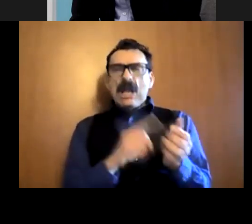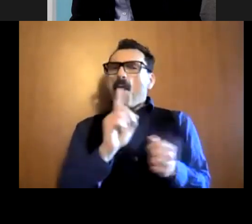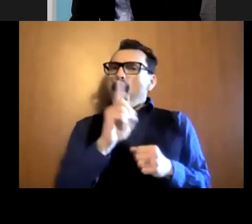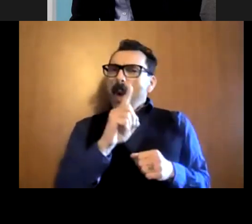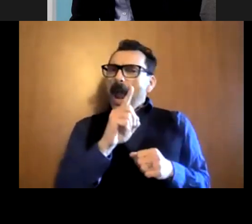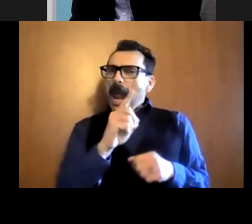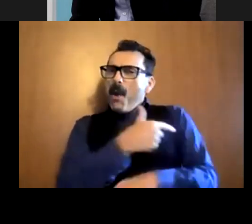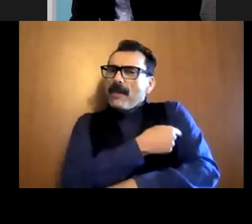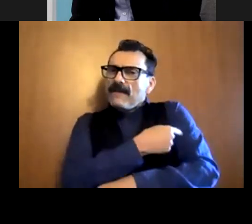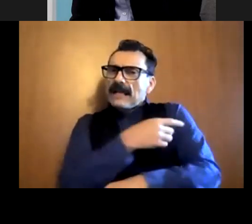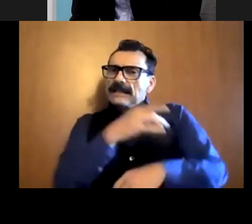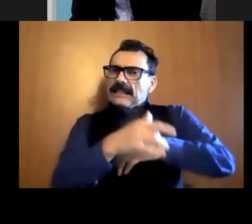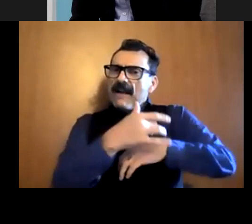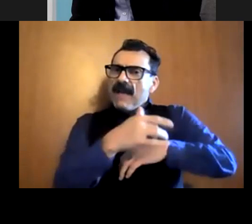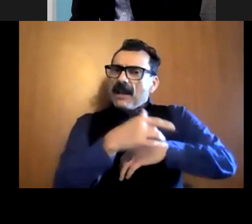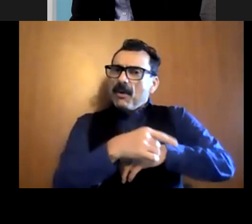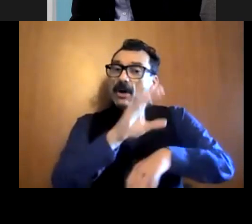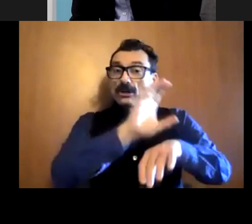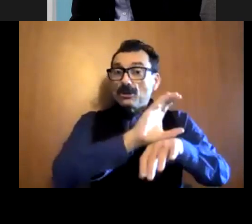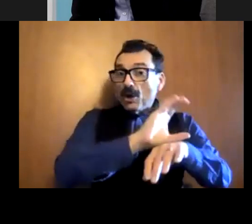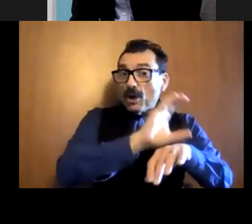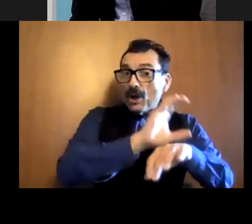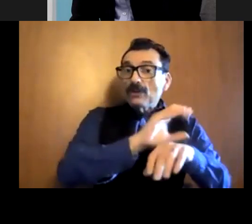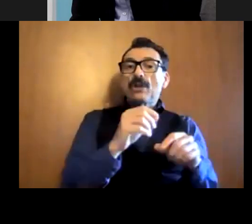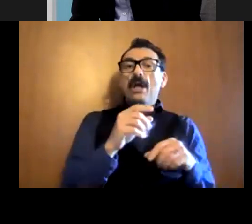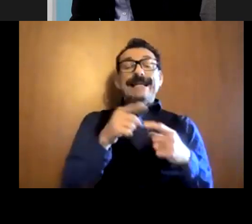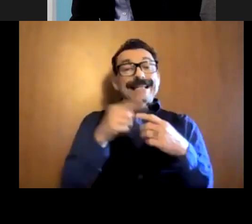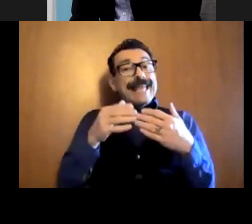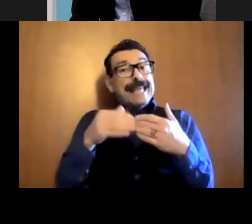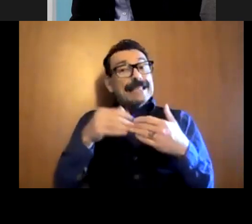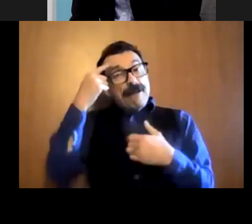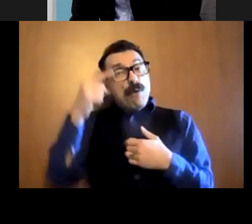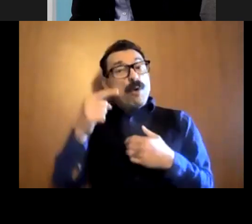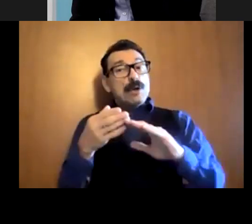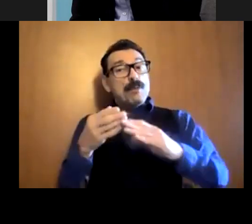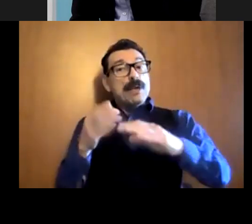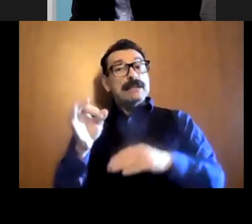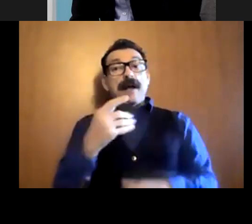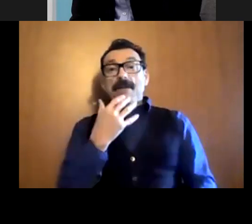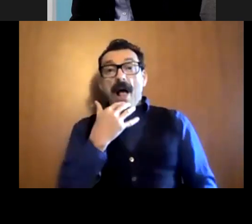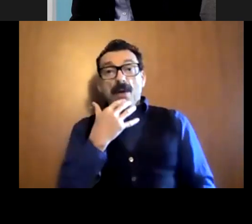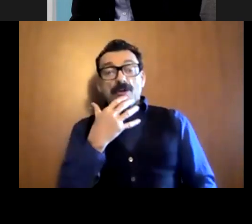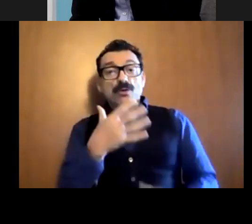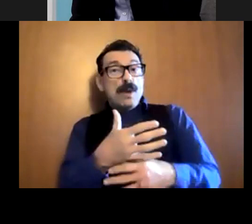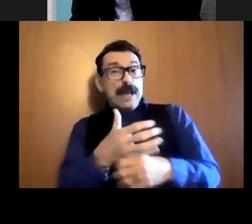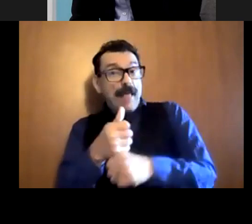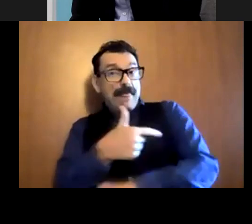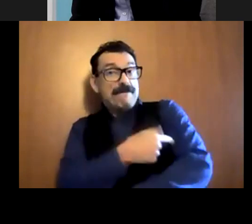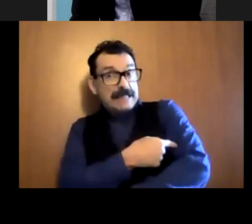centers? Are they going into community centers to make it easy for communities of color to get that? If you ask me, we are actually, because of